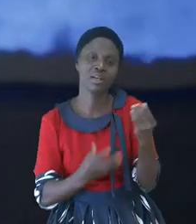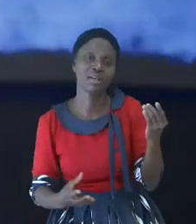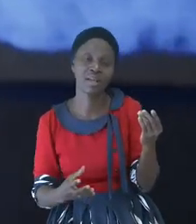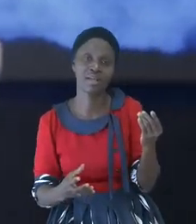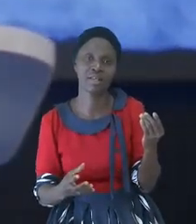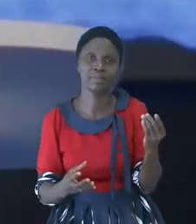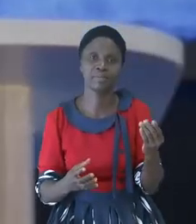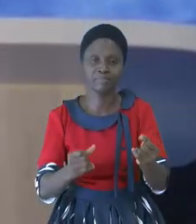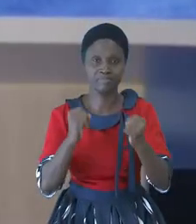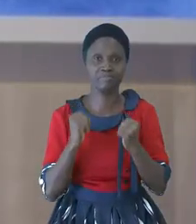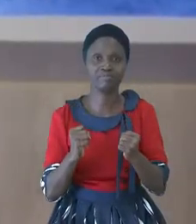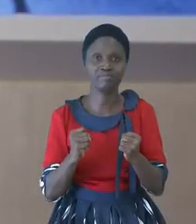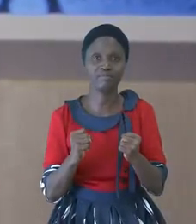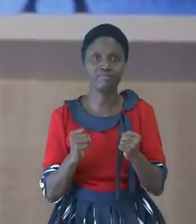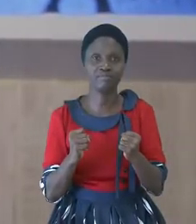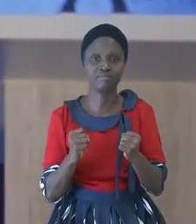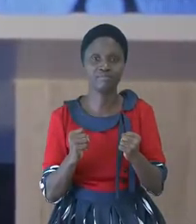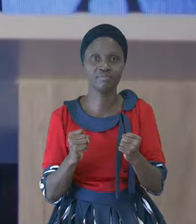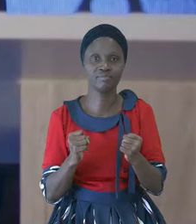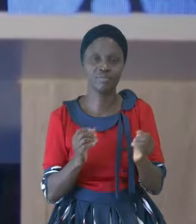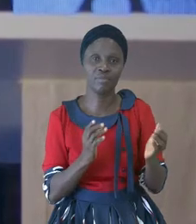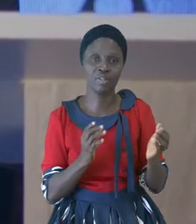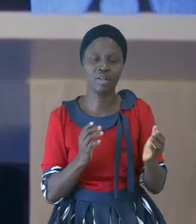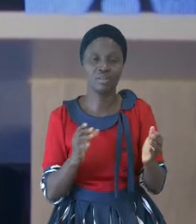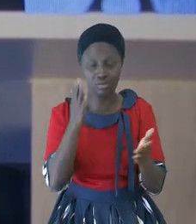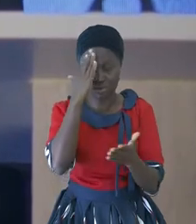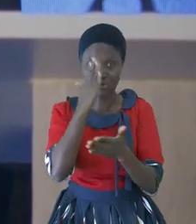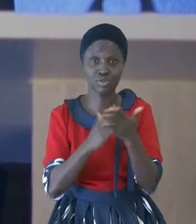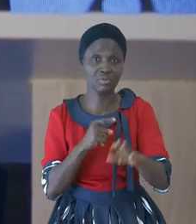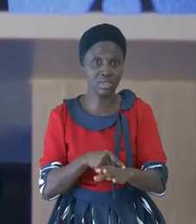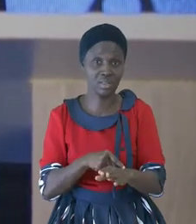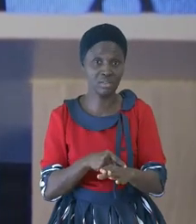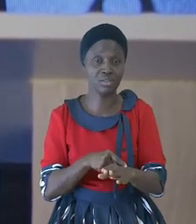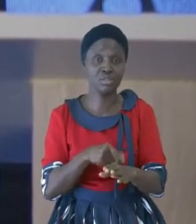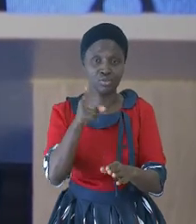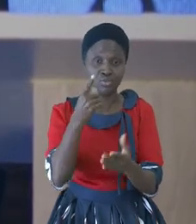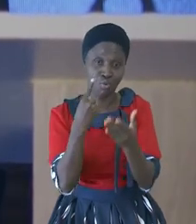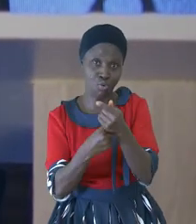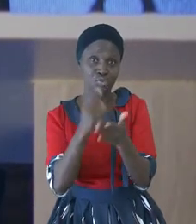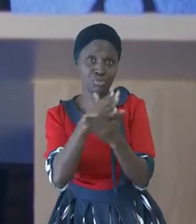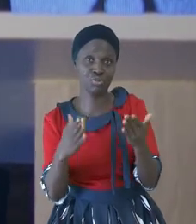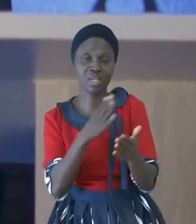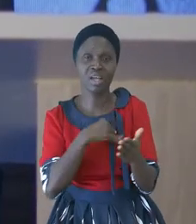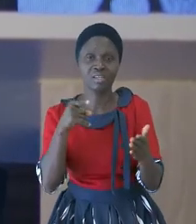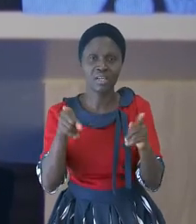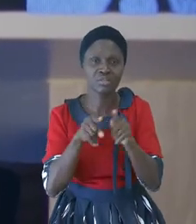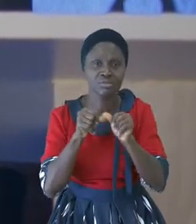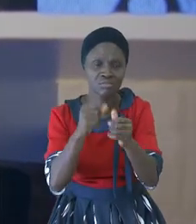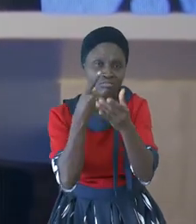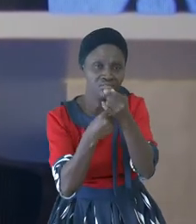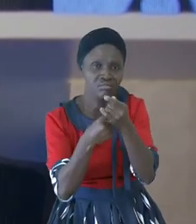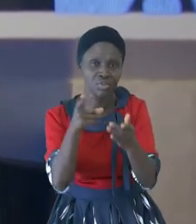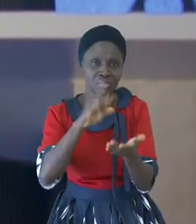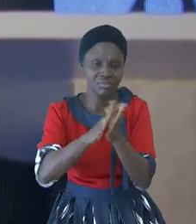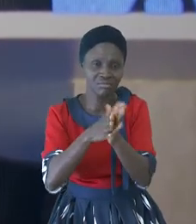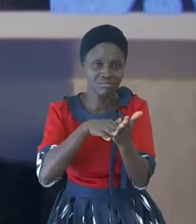hold something in, and as you are holding that thing in, you are getting weaker, and then you cannot hold that thing again. As Satan says,